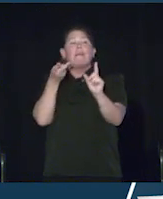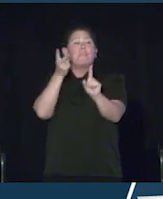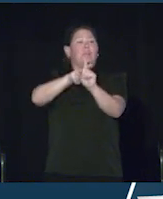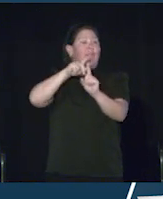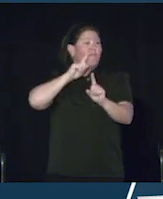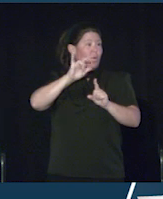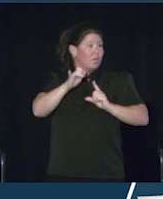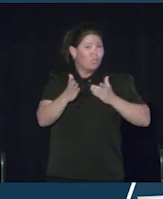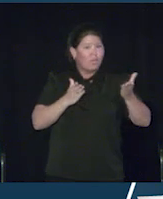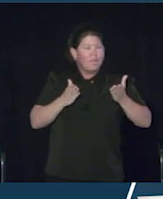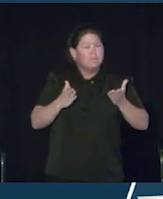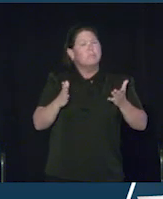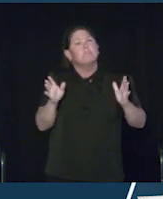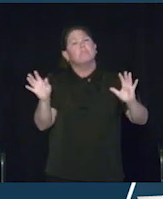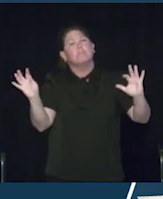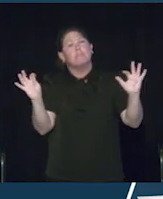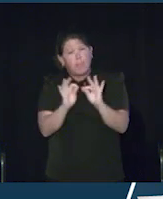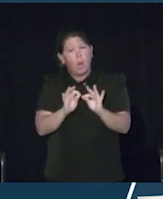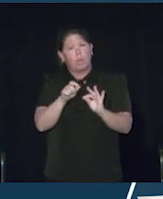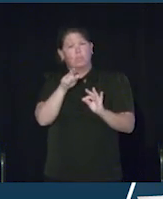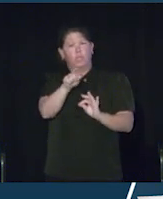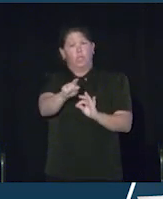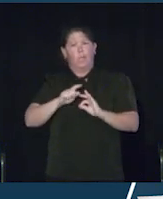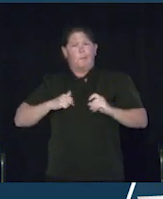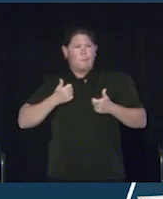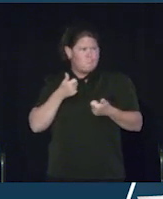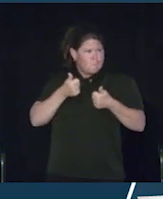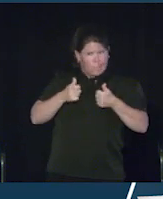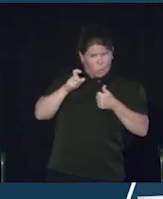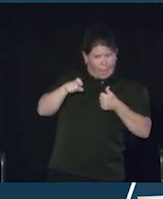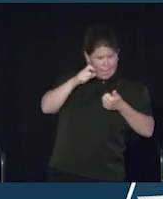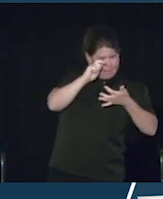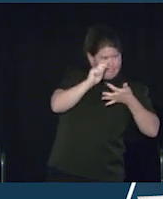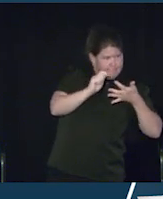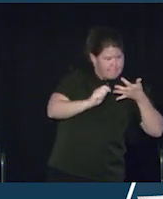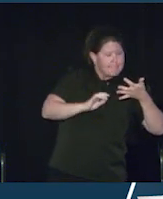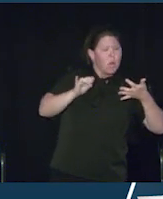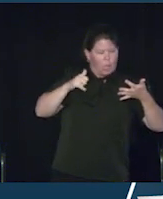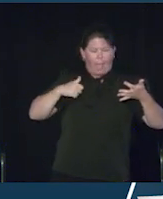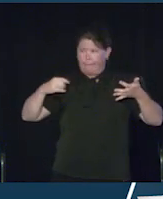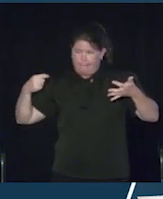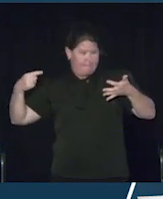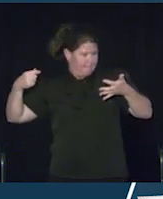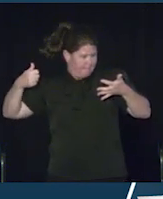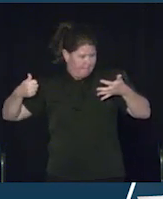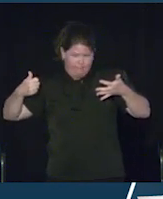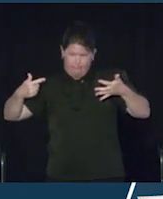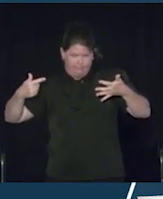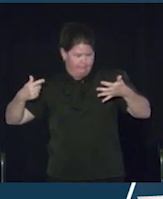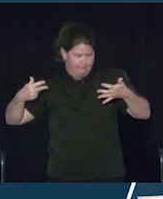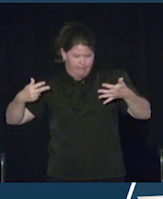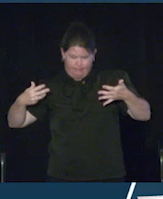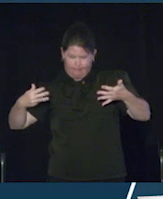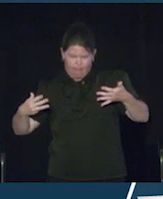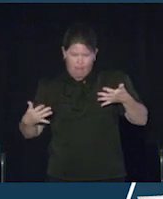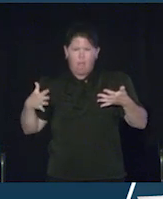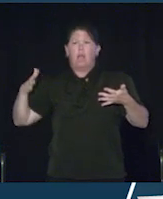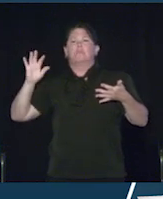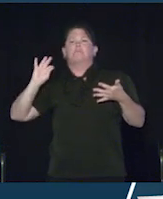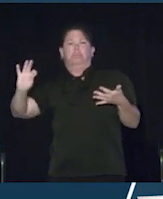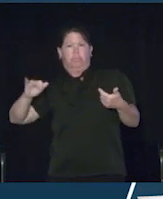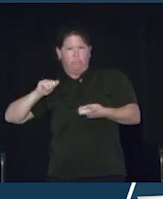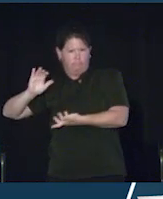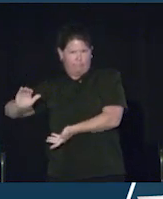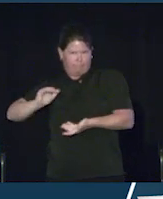to prepare your documents before you submit the application and submit anything that you have that looks